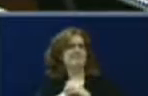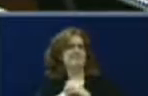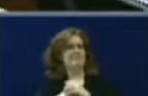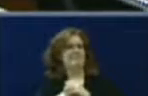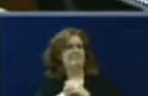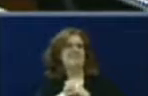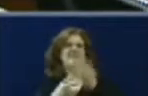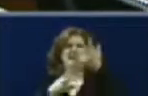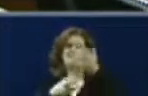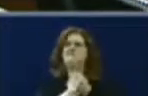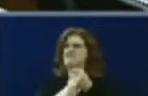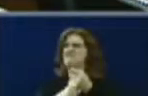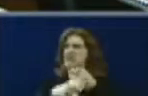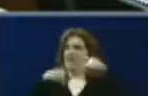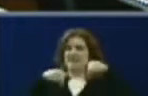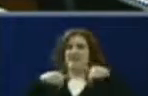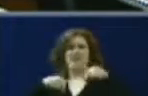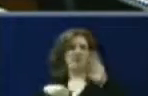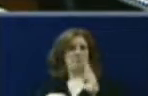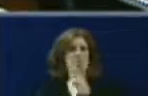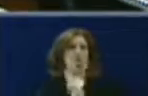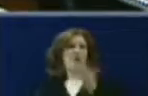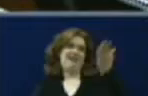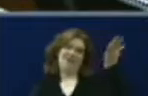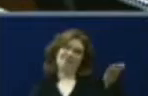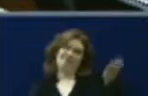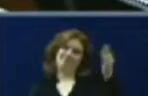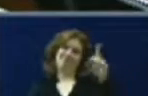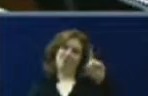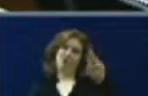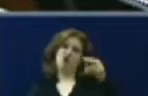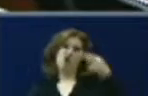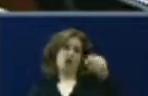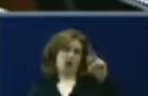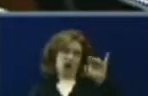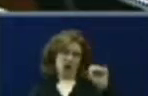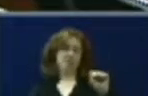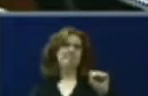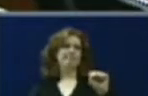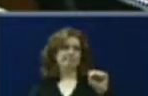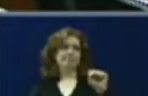have faith in this board and in Dr. Hargens that we